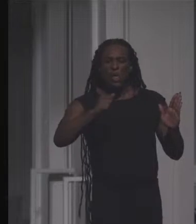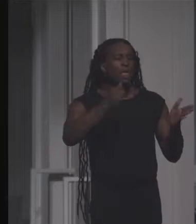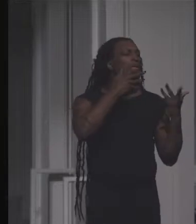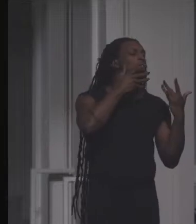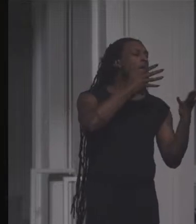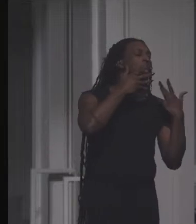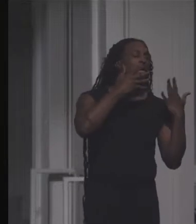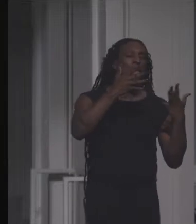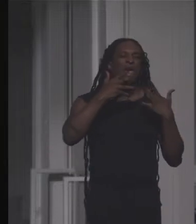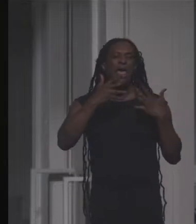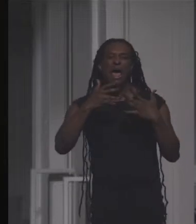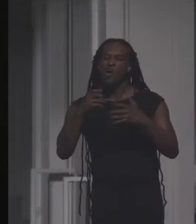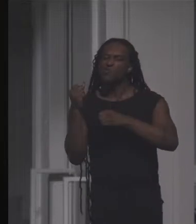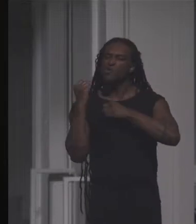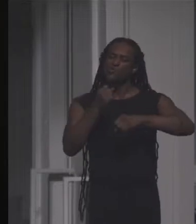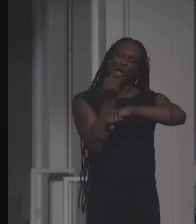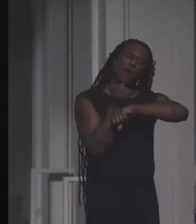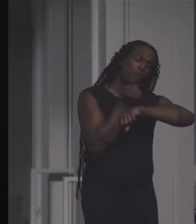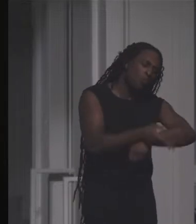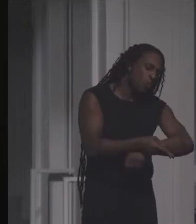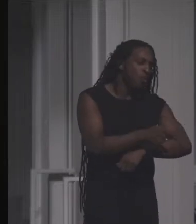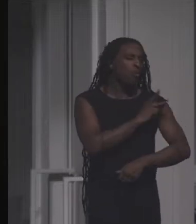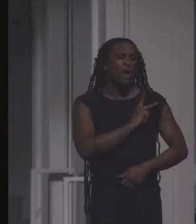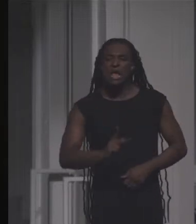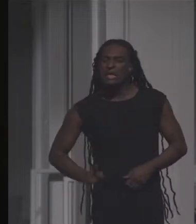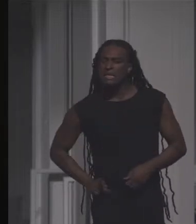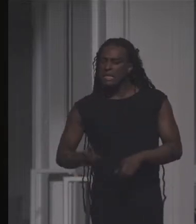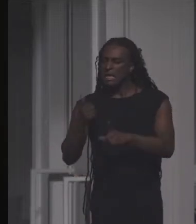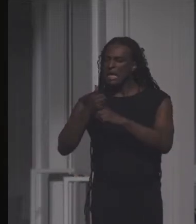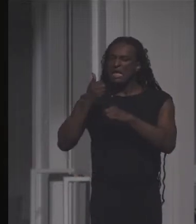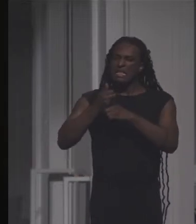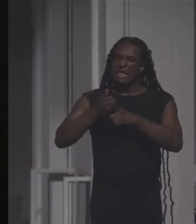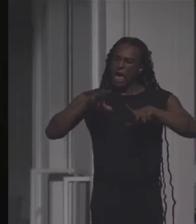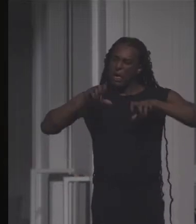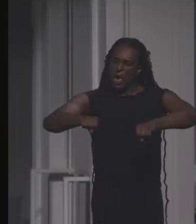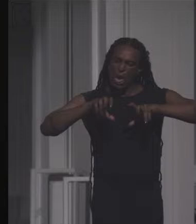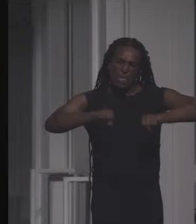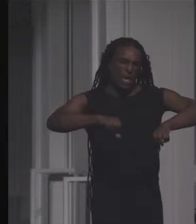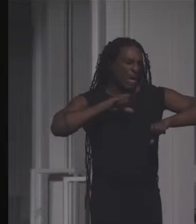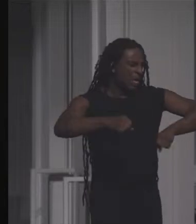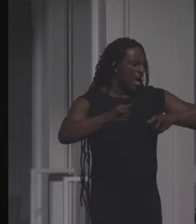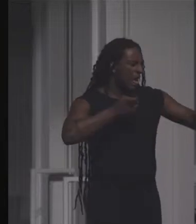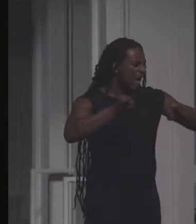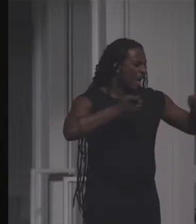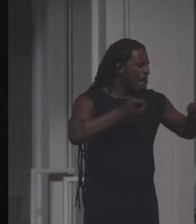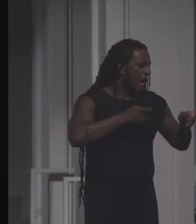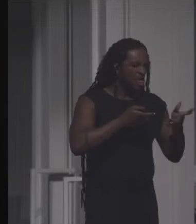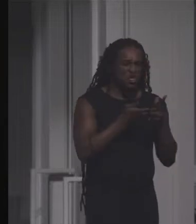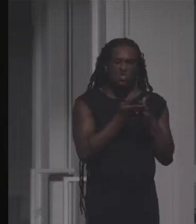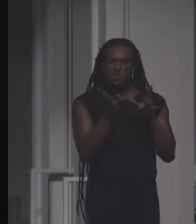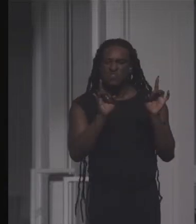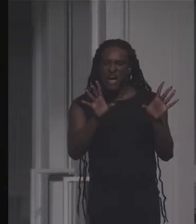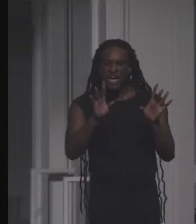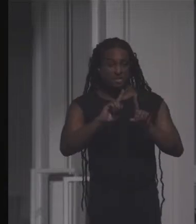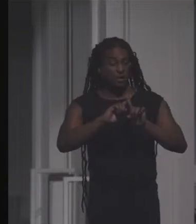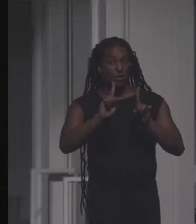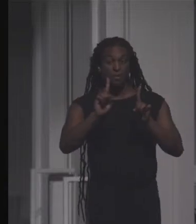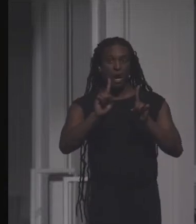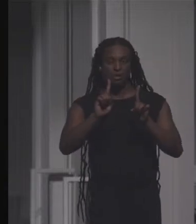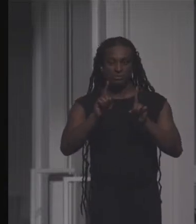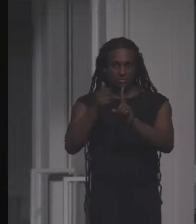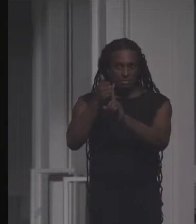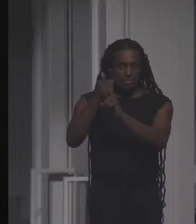and kings were petty warlords who took and held power by violence. Yet these brutal